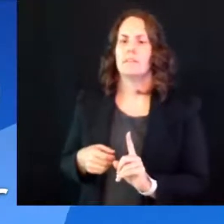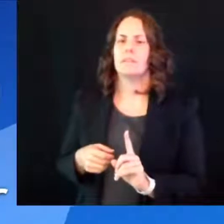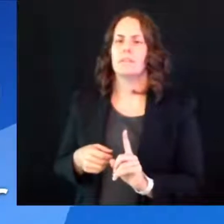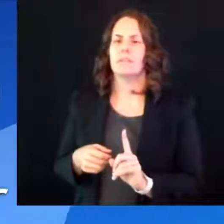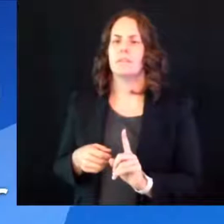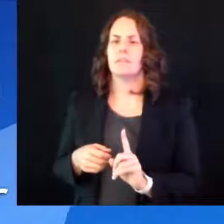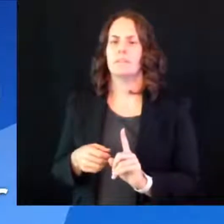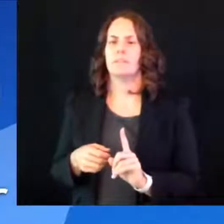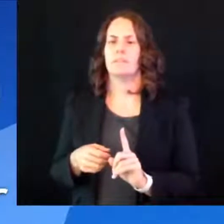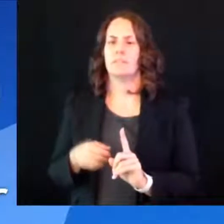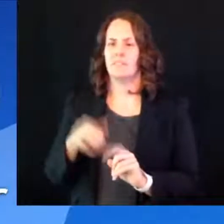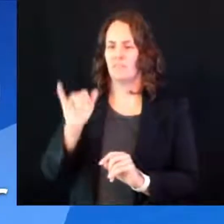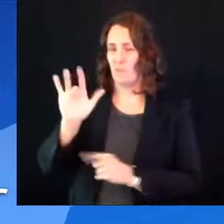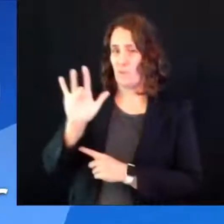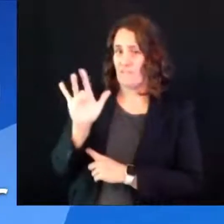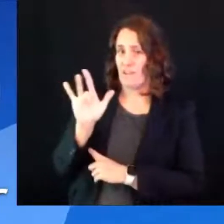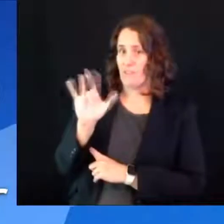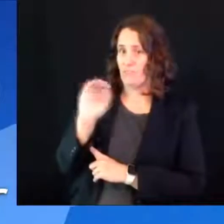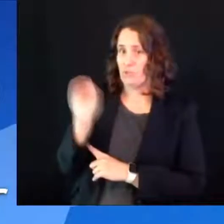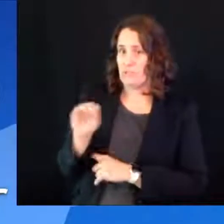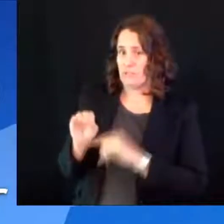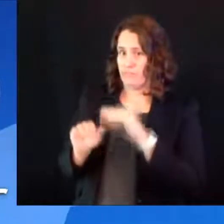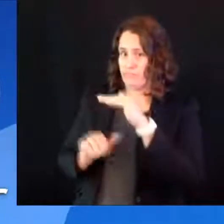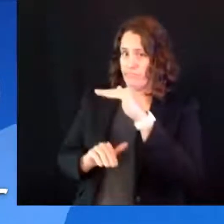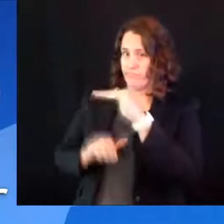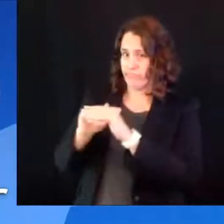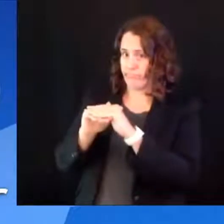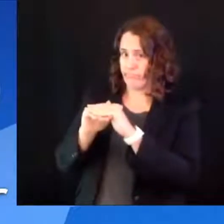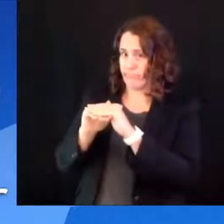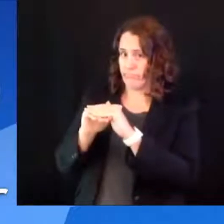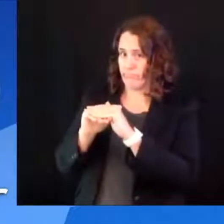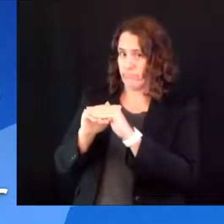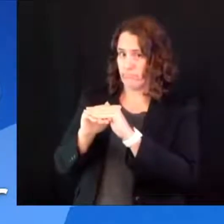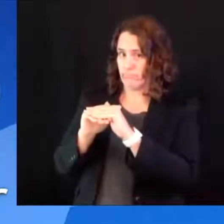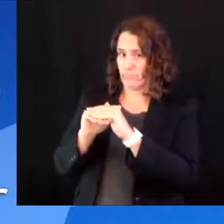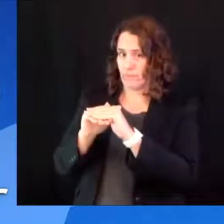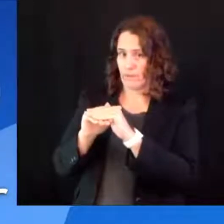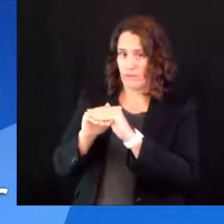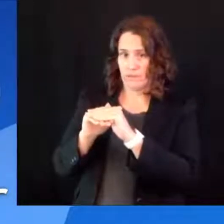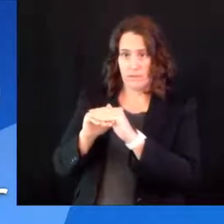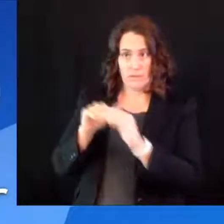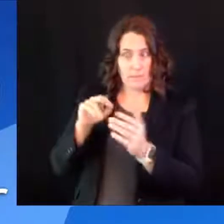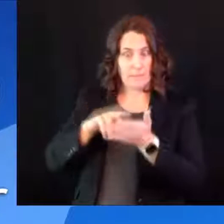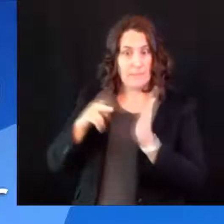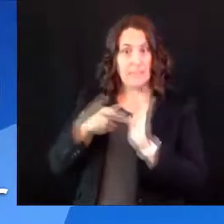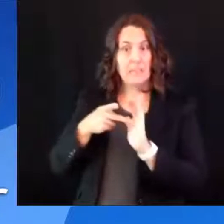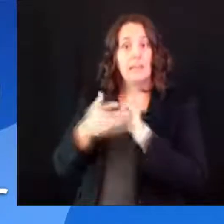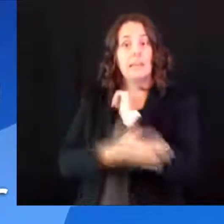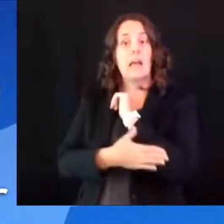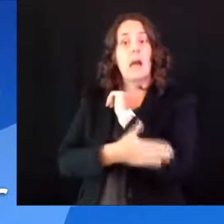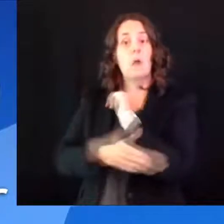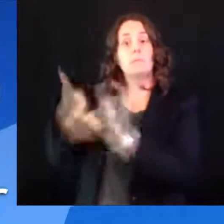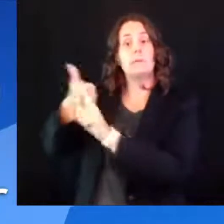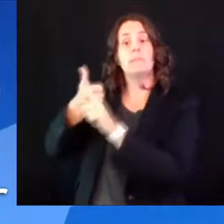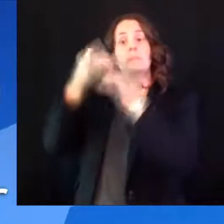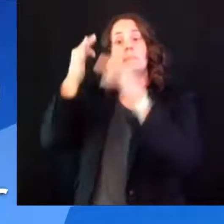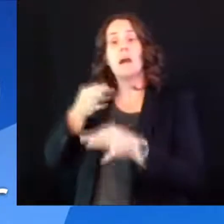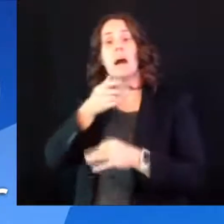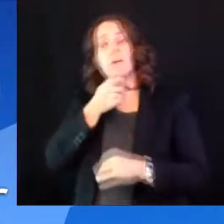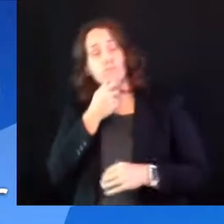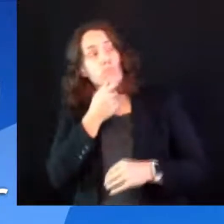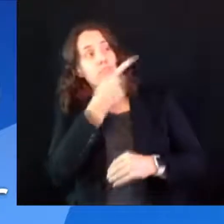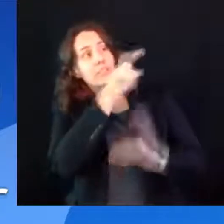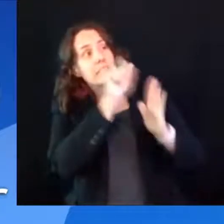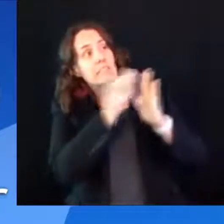wondering how this will, why you think this will get past the conservative Supreme Court. And those questions are for Governor Evers.